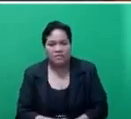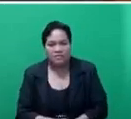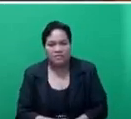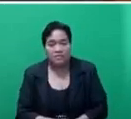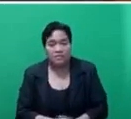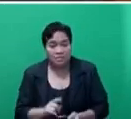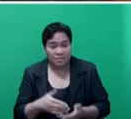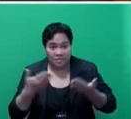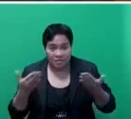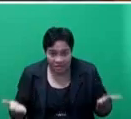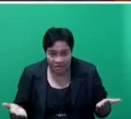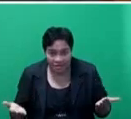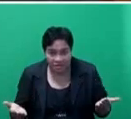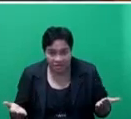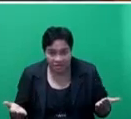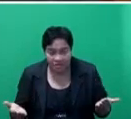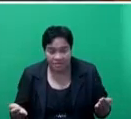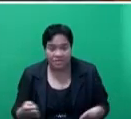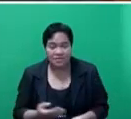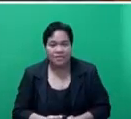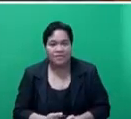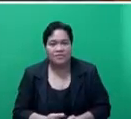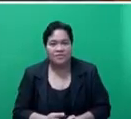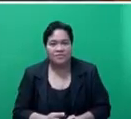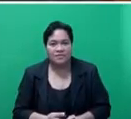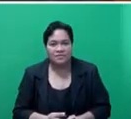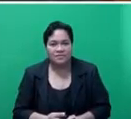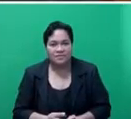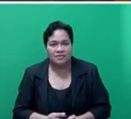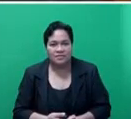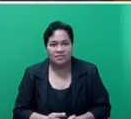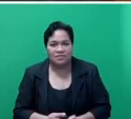and now we have